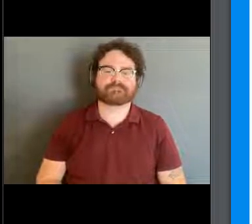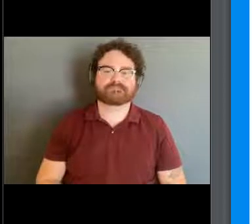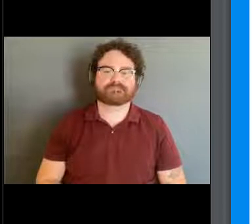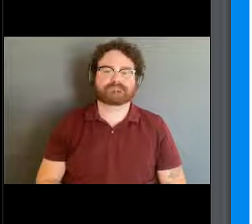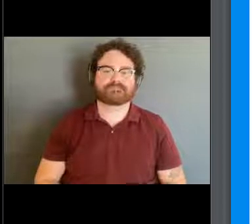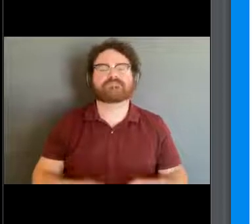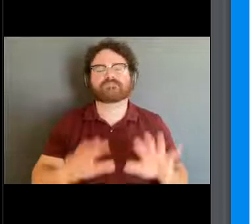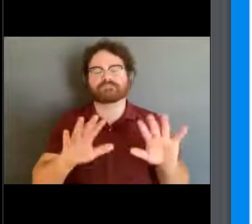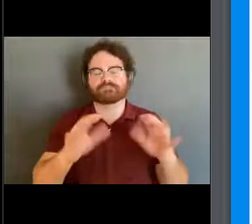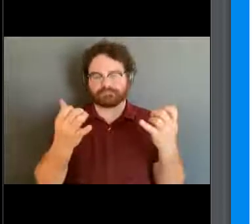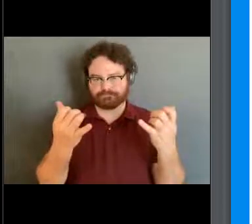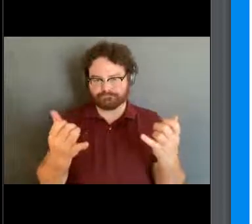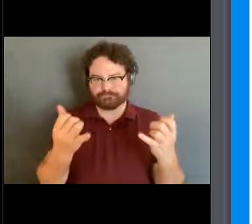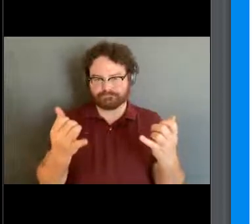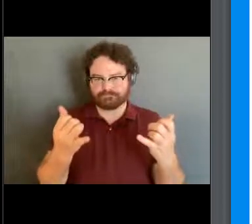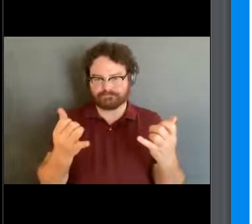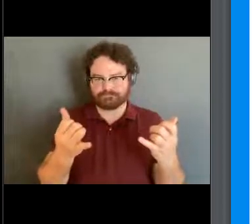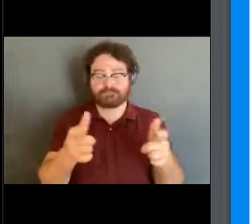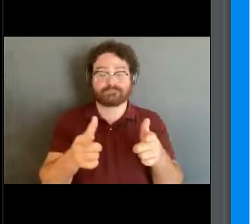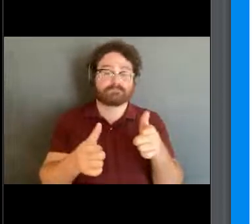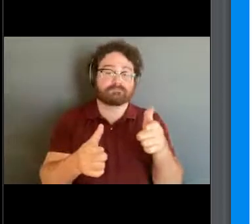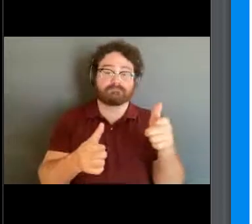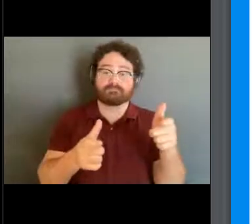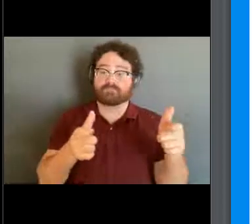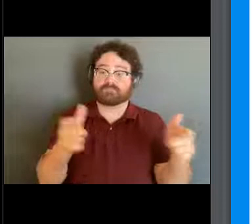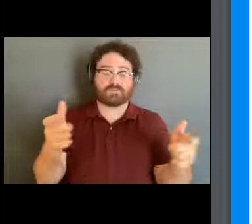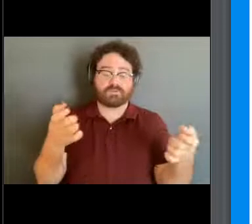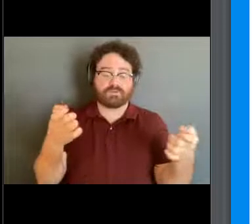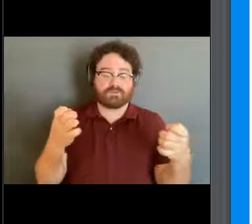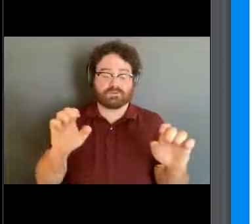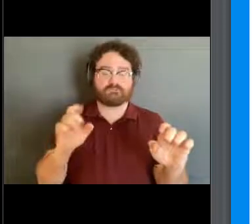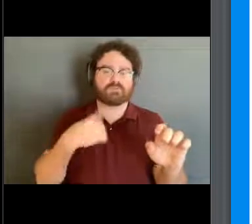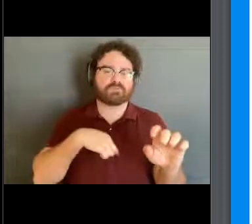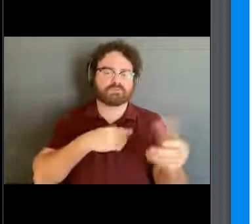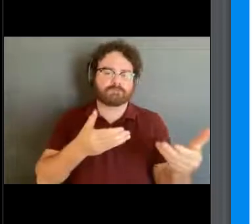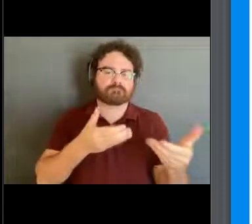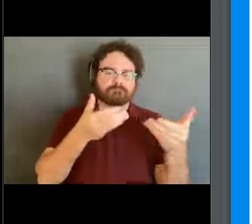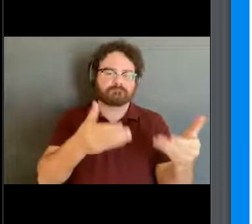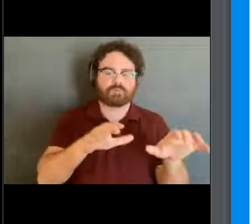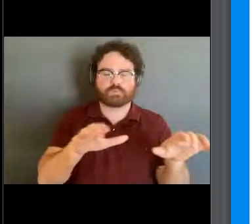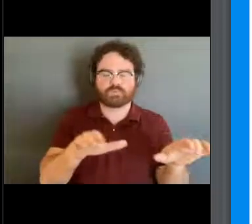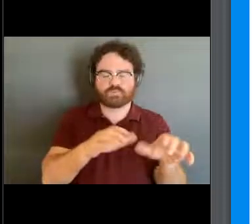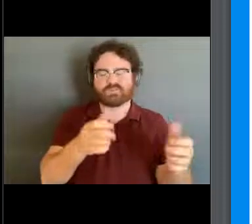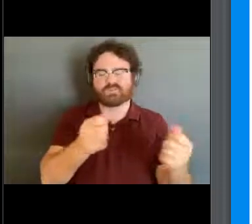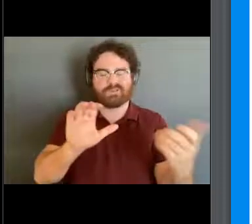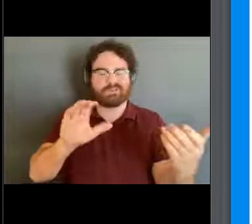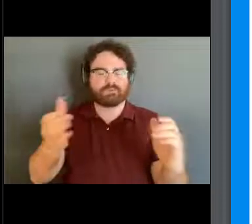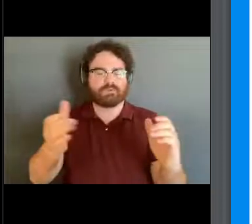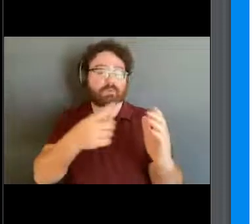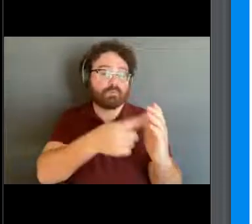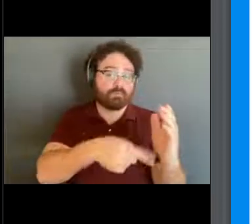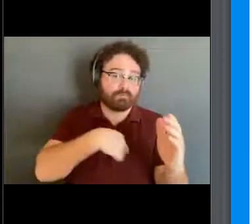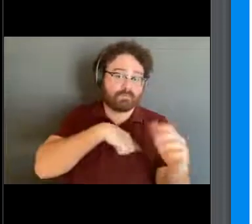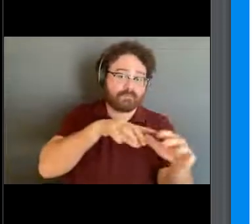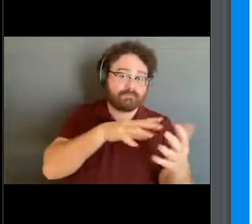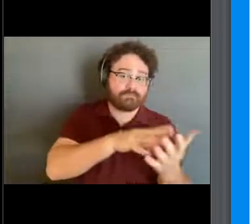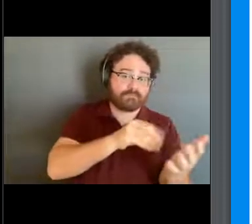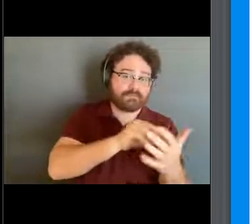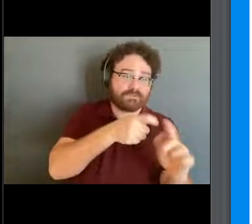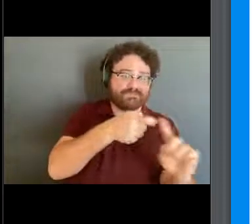Now, a major effort has been done to make a comparison between what we've learned from the